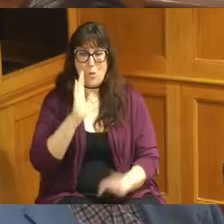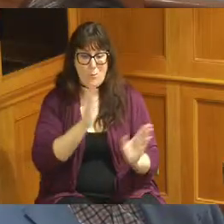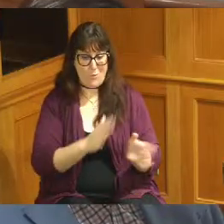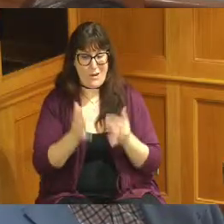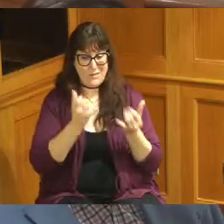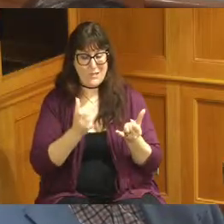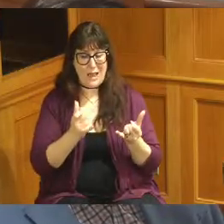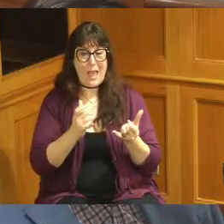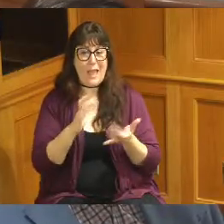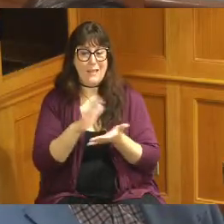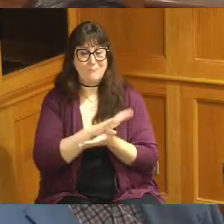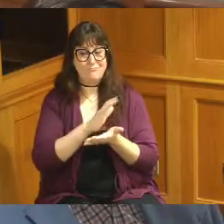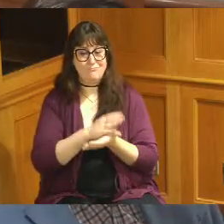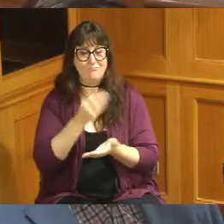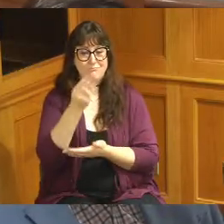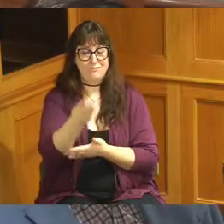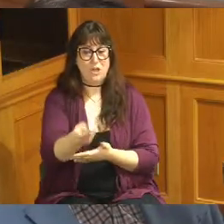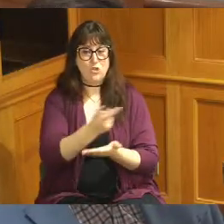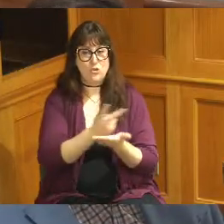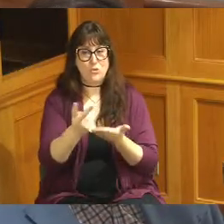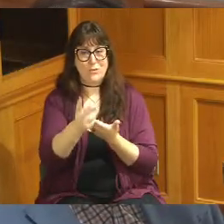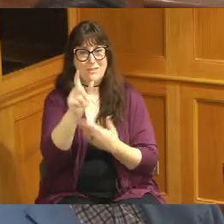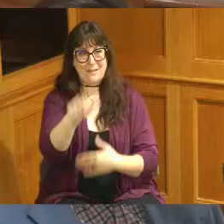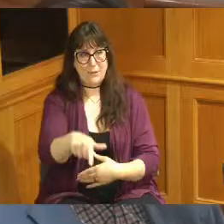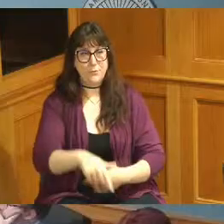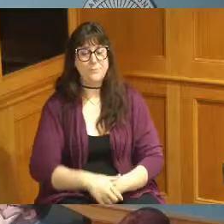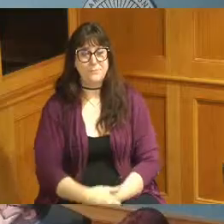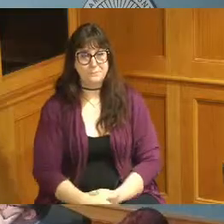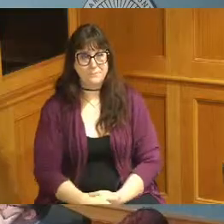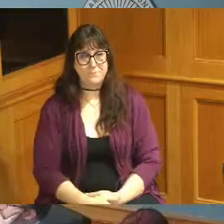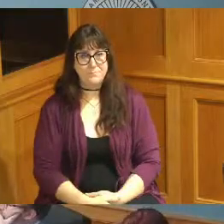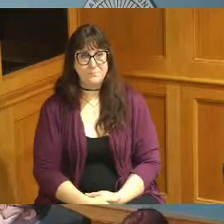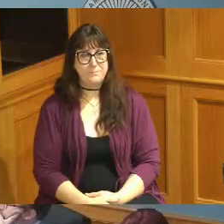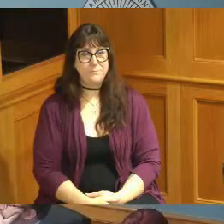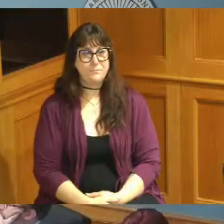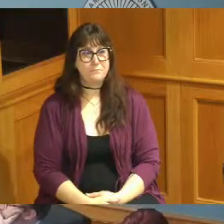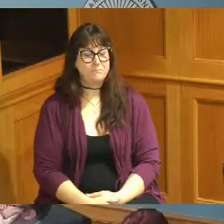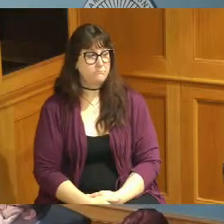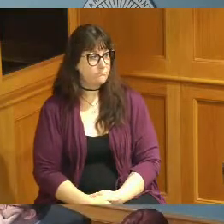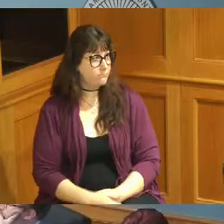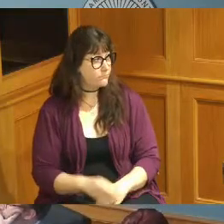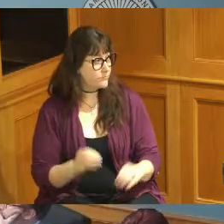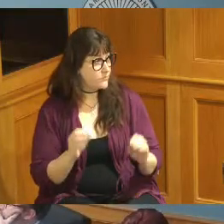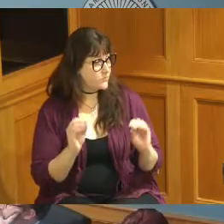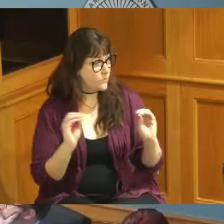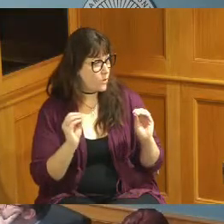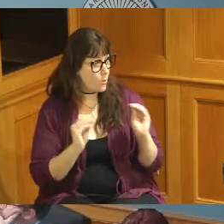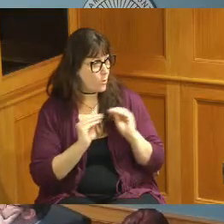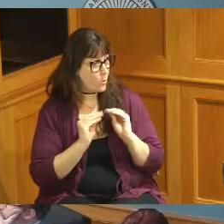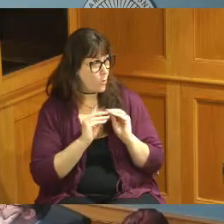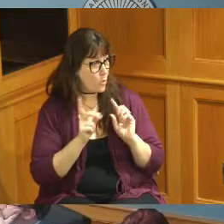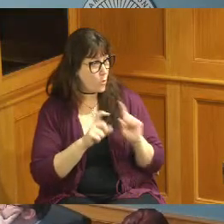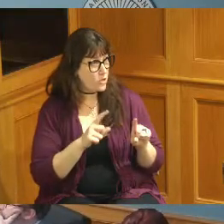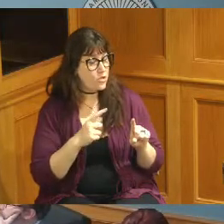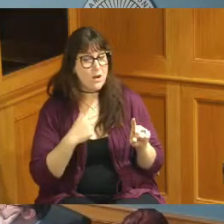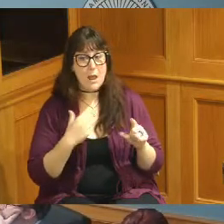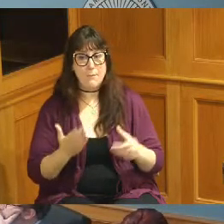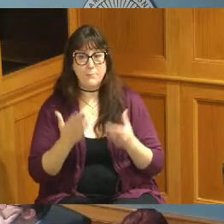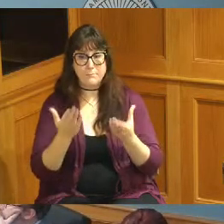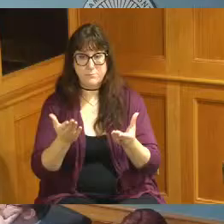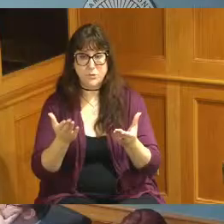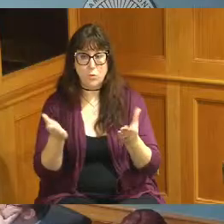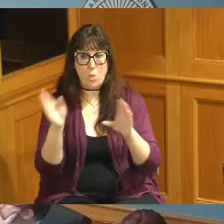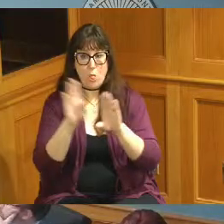and place on the agenda for 2 weeks from today. Okay. All right, if there are no further questions, I'm going to make the motion to close the public